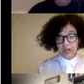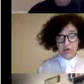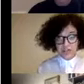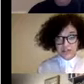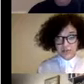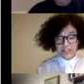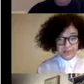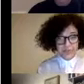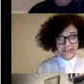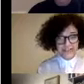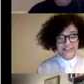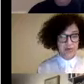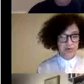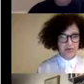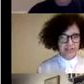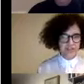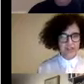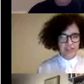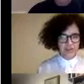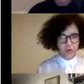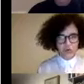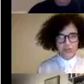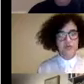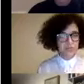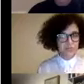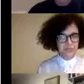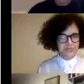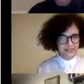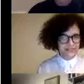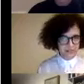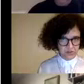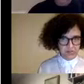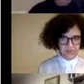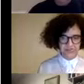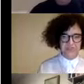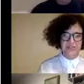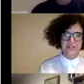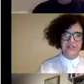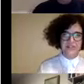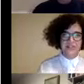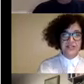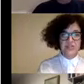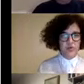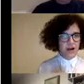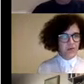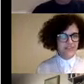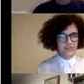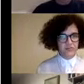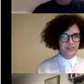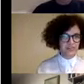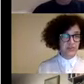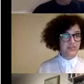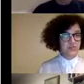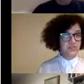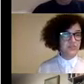are going to impact disabled population in order to implement this into the policy. So how we can